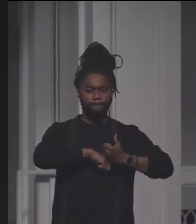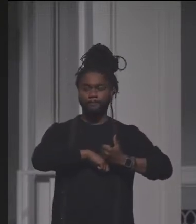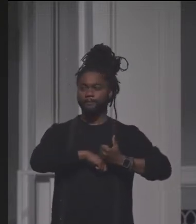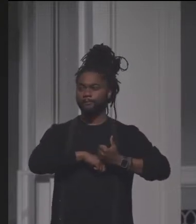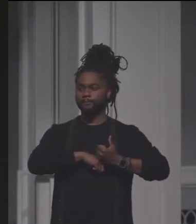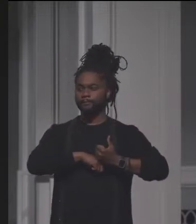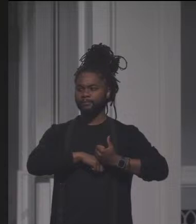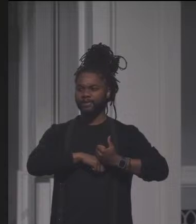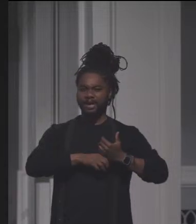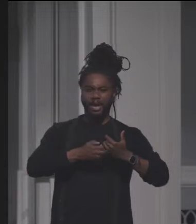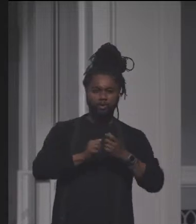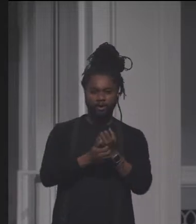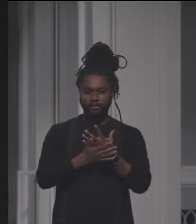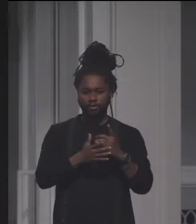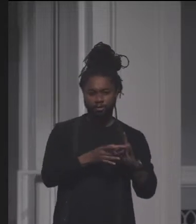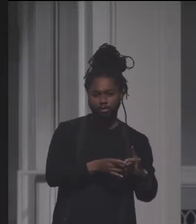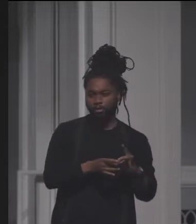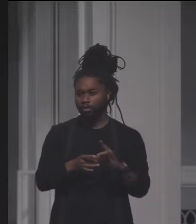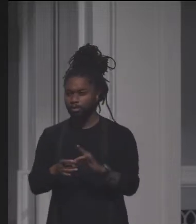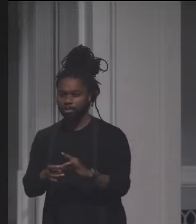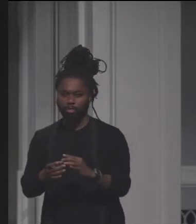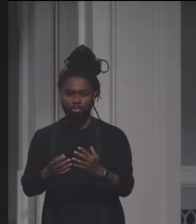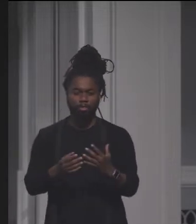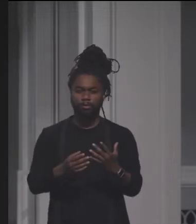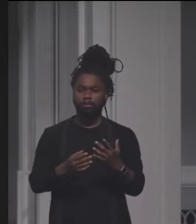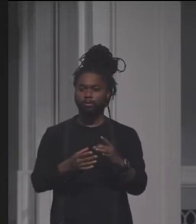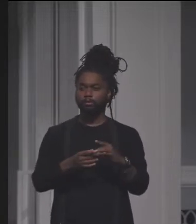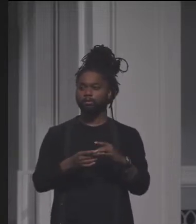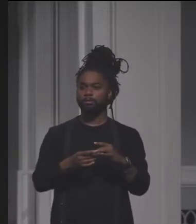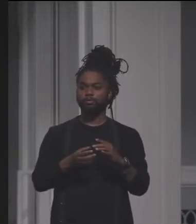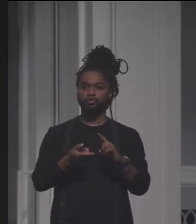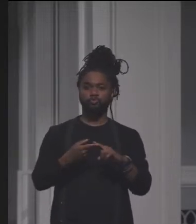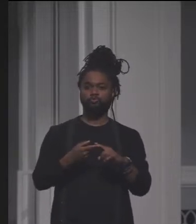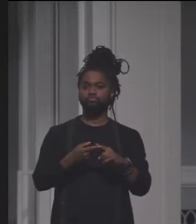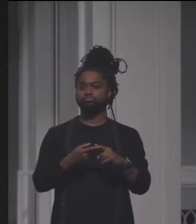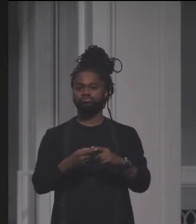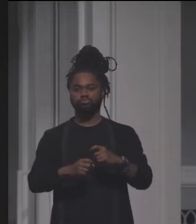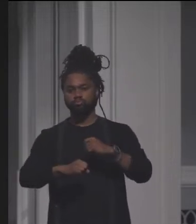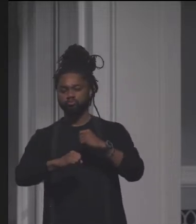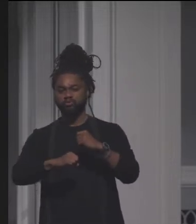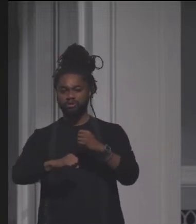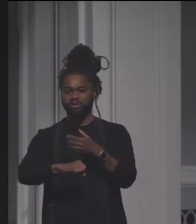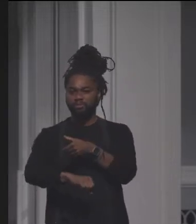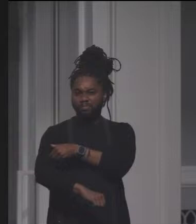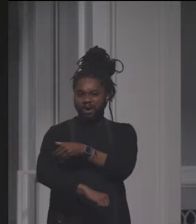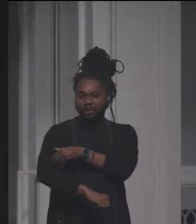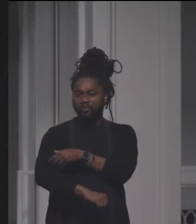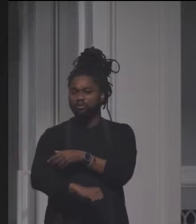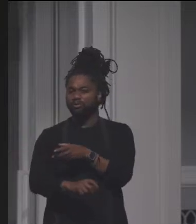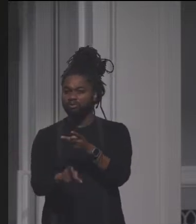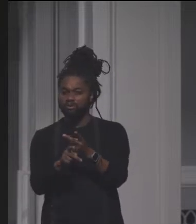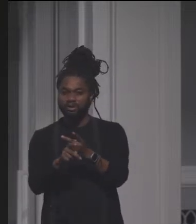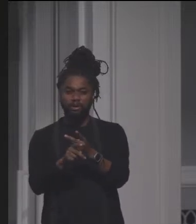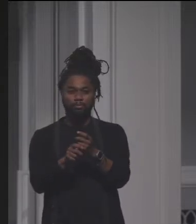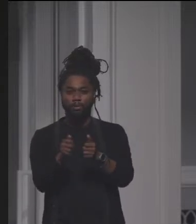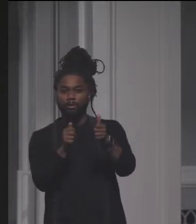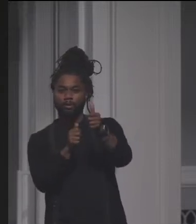and how it's all bound up in protecting power and how morals